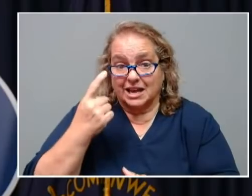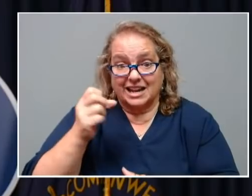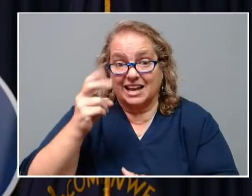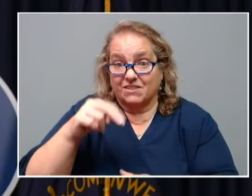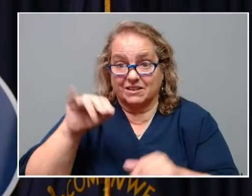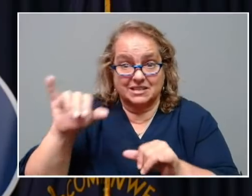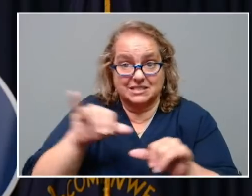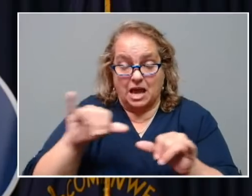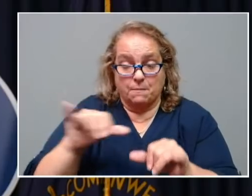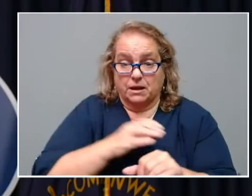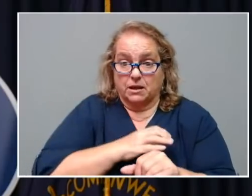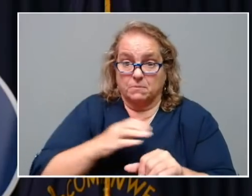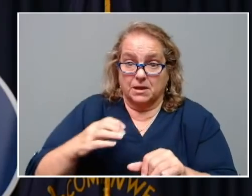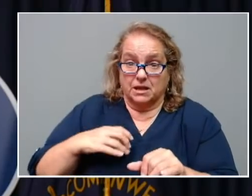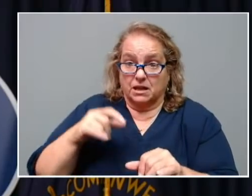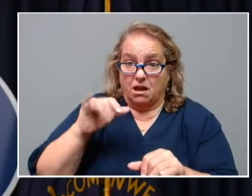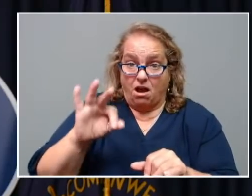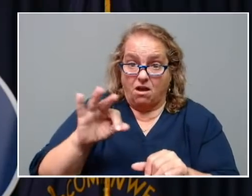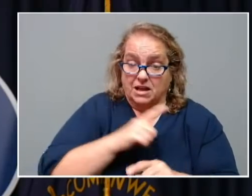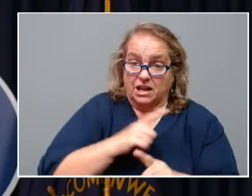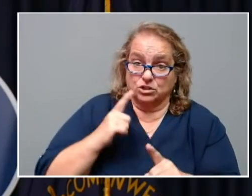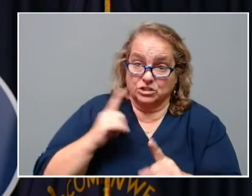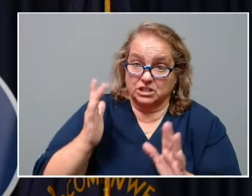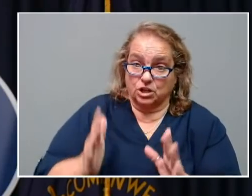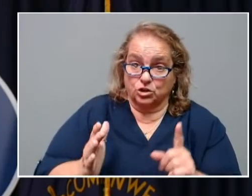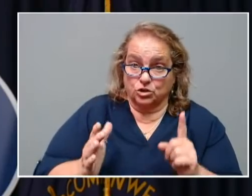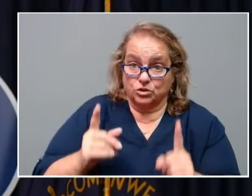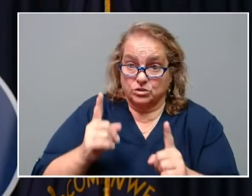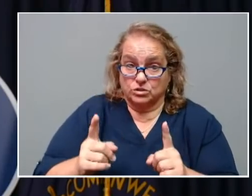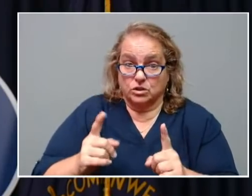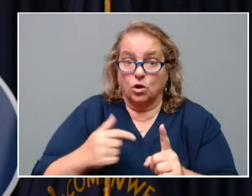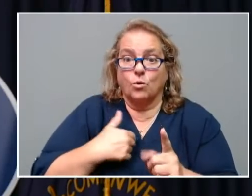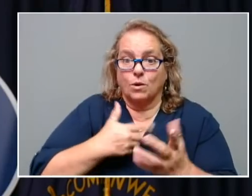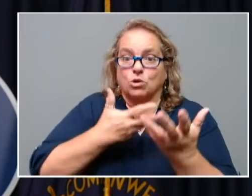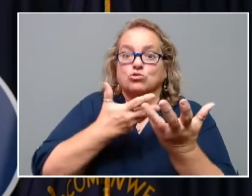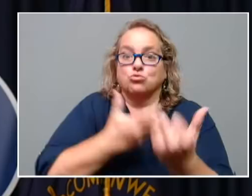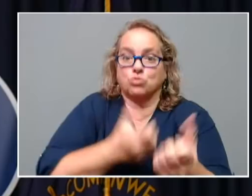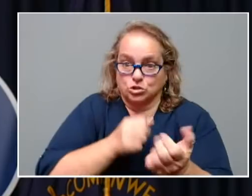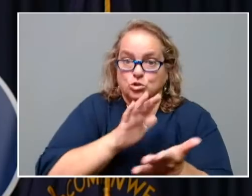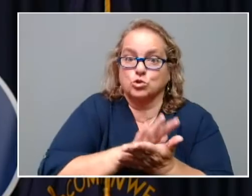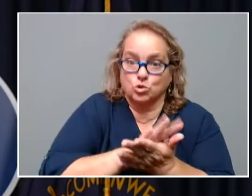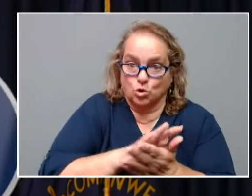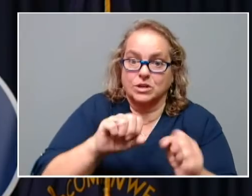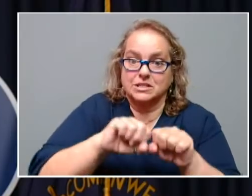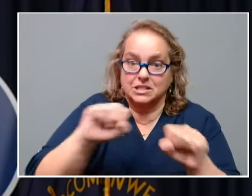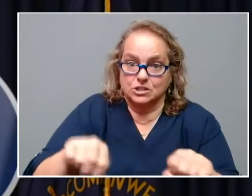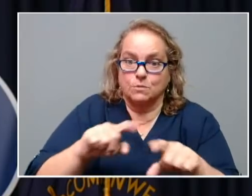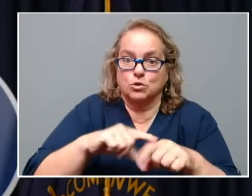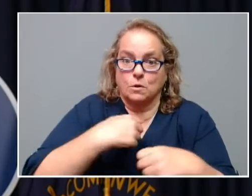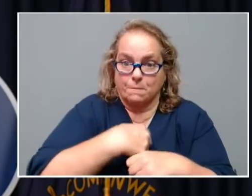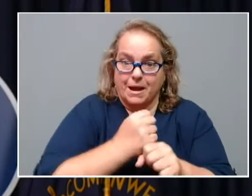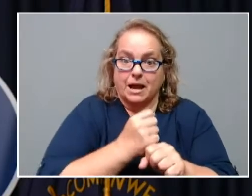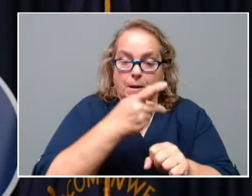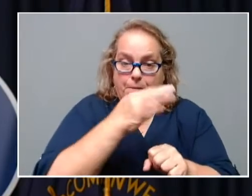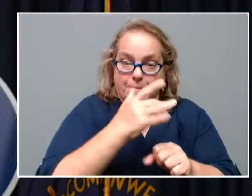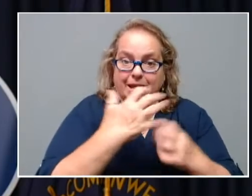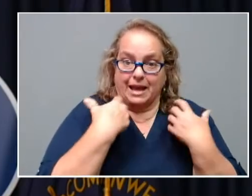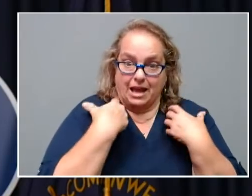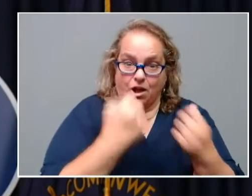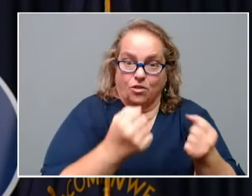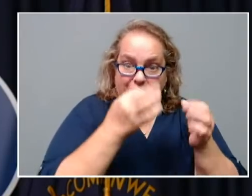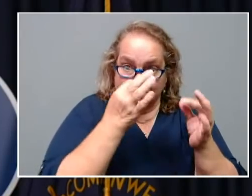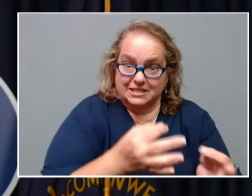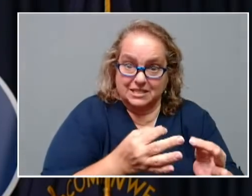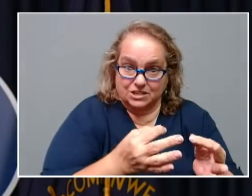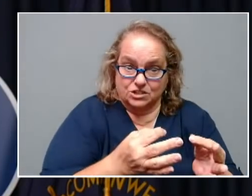General Assembly. We're going to trust school systems to make a public health decision that their professionals aren't even